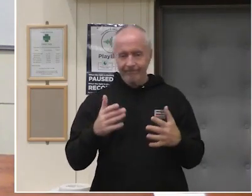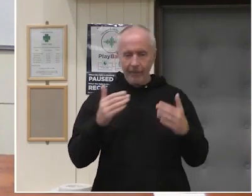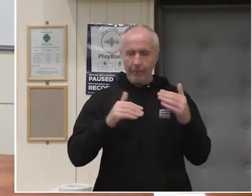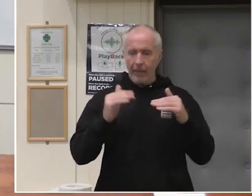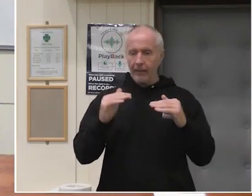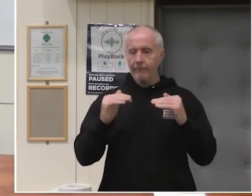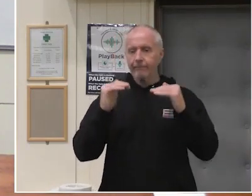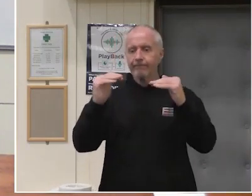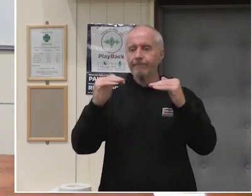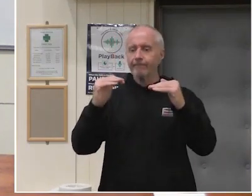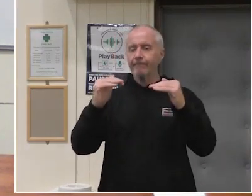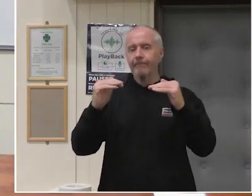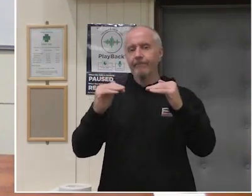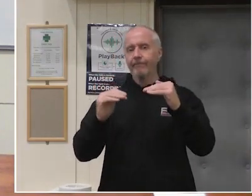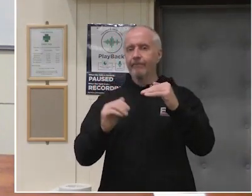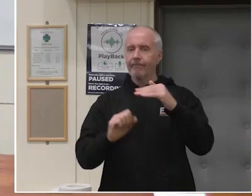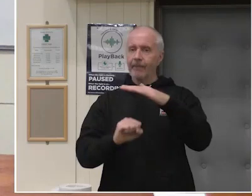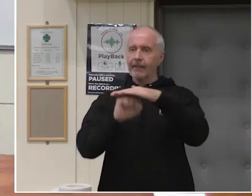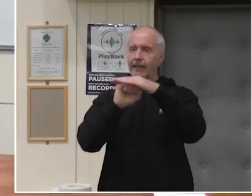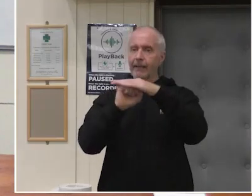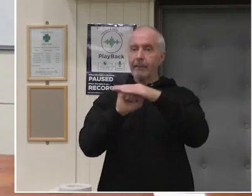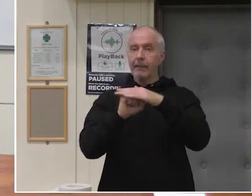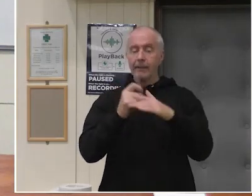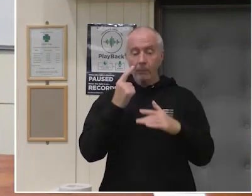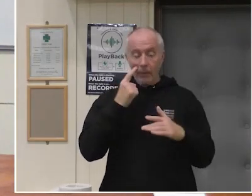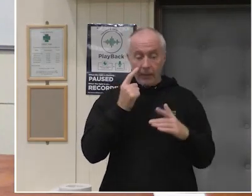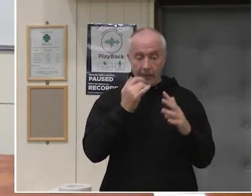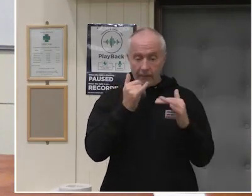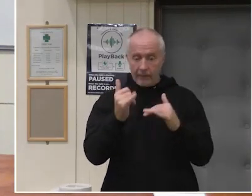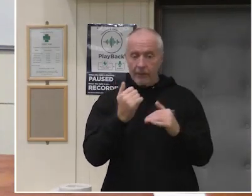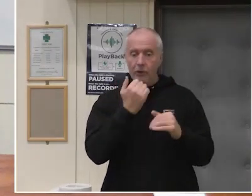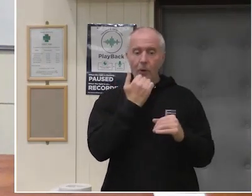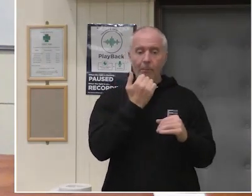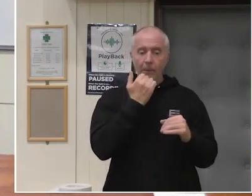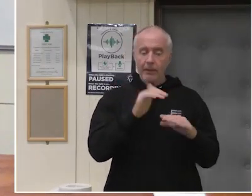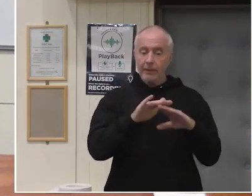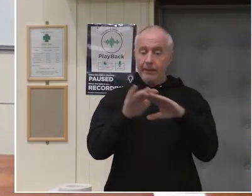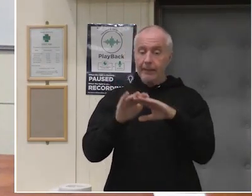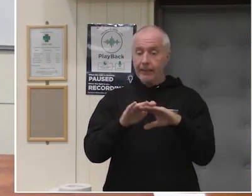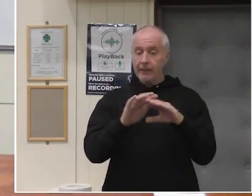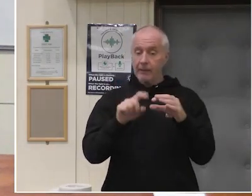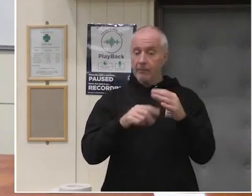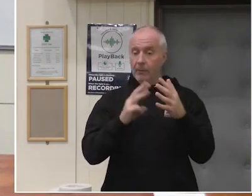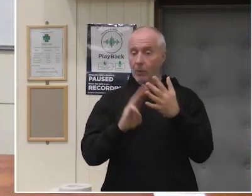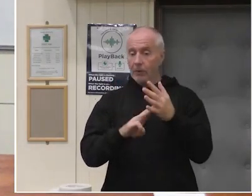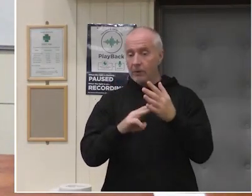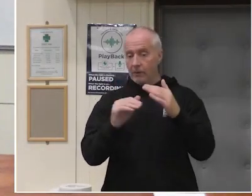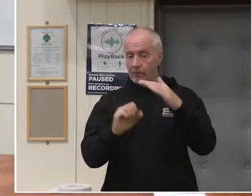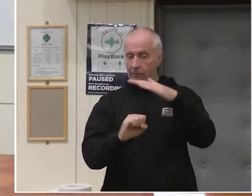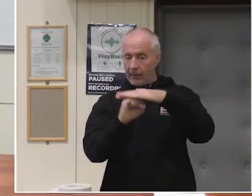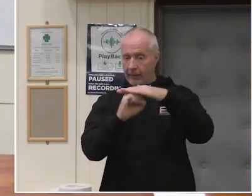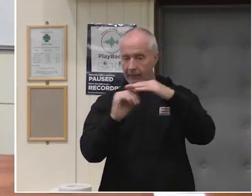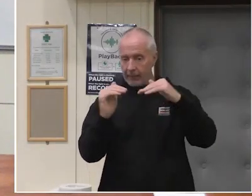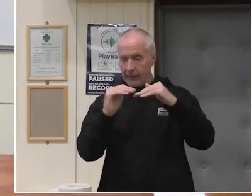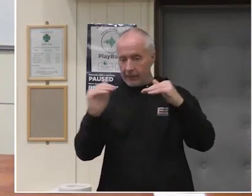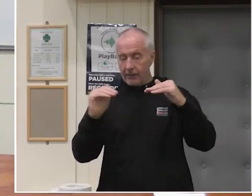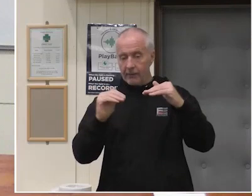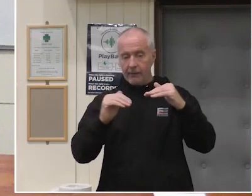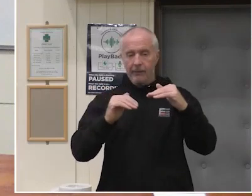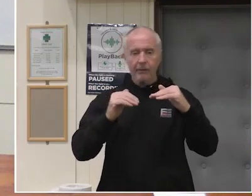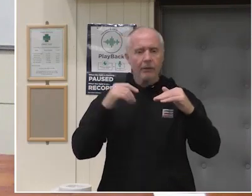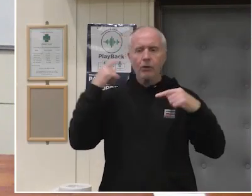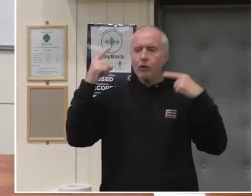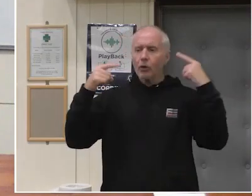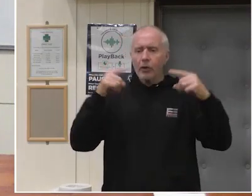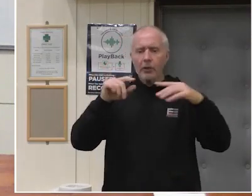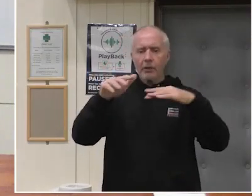quantum limit. But if we just measure numbers, the standard quantum limit and all of the noise and things does not